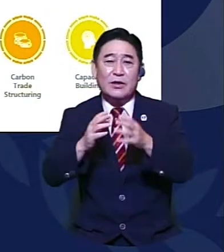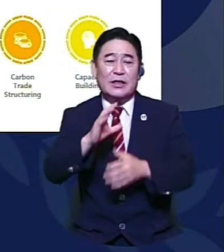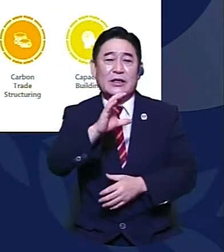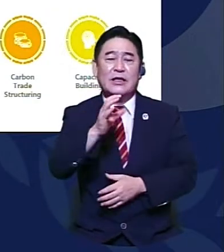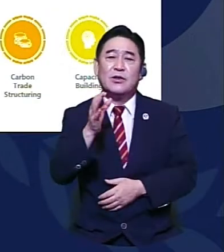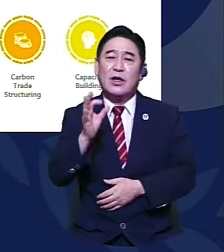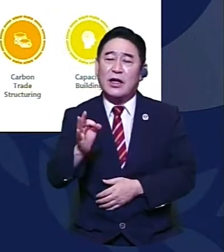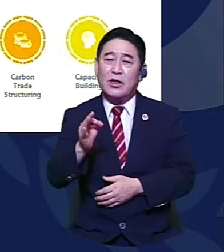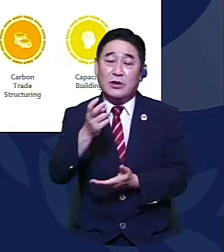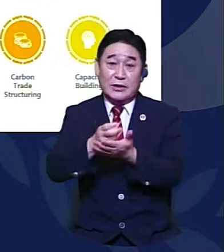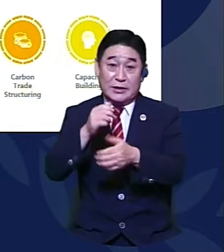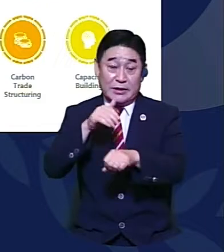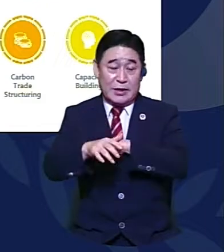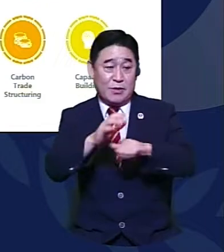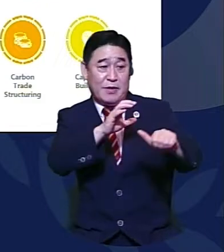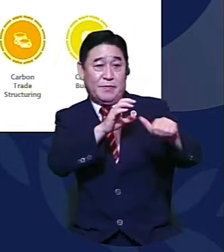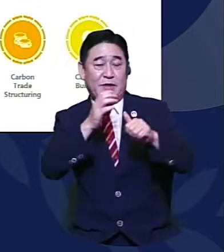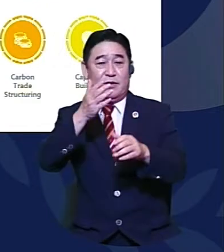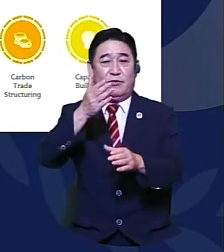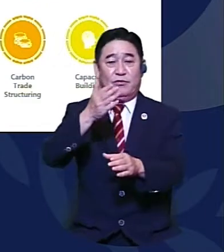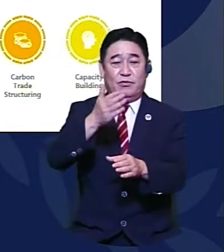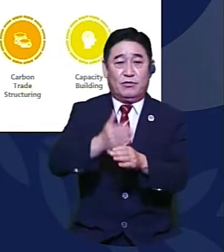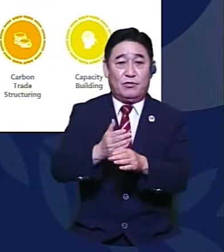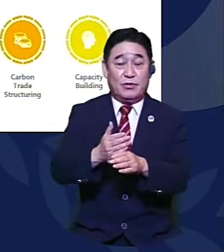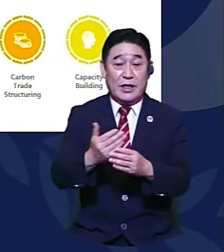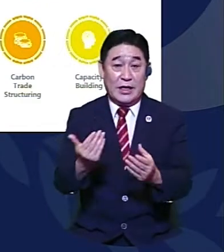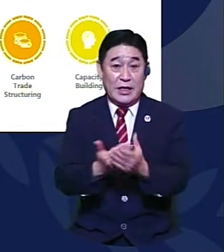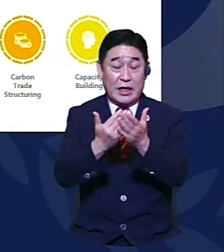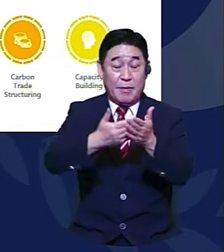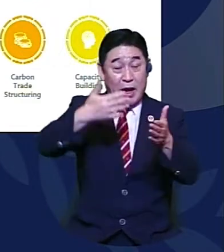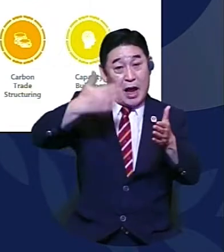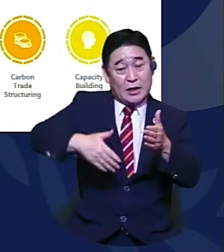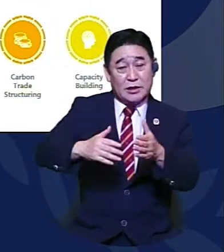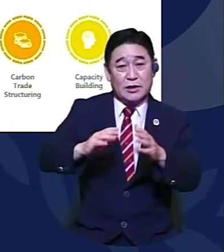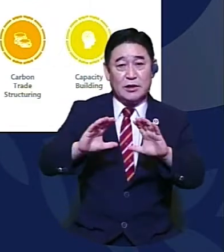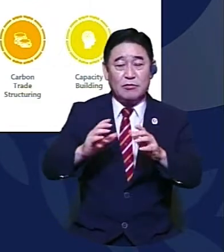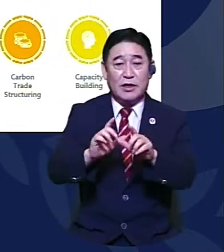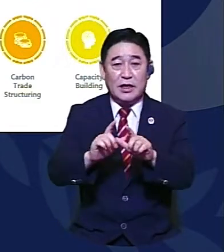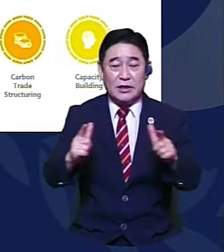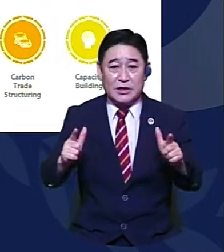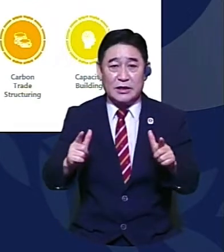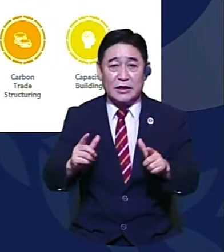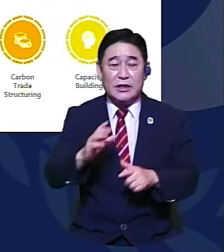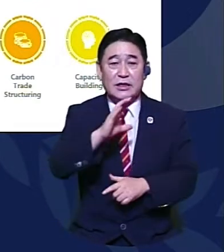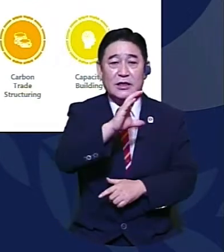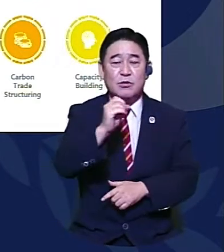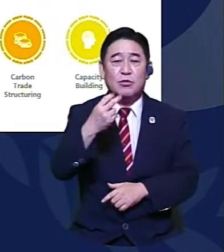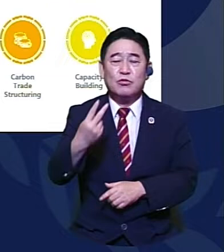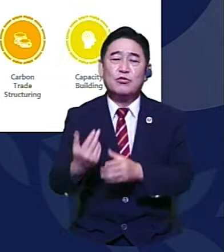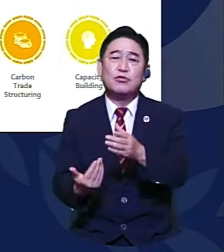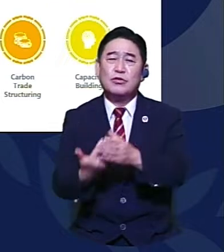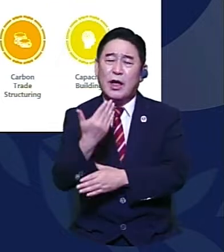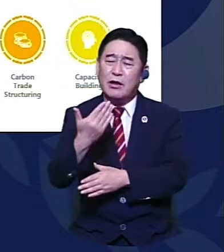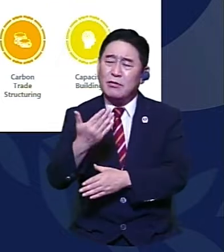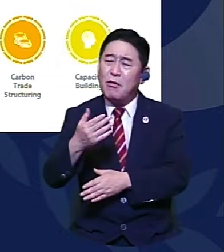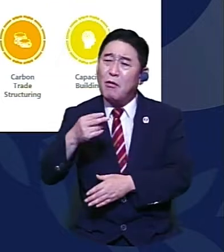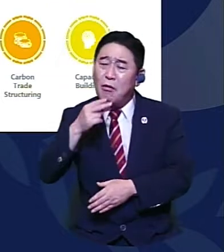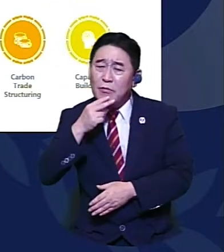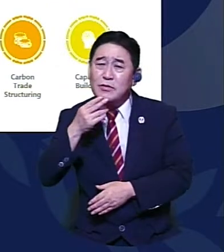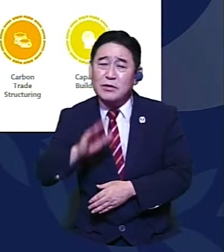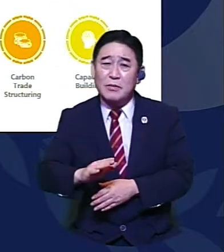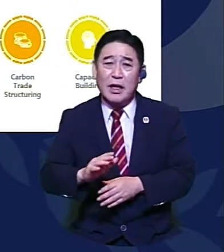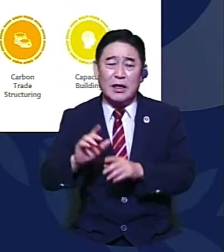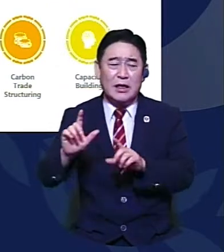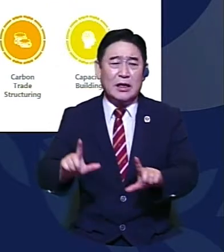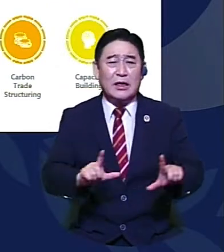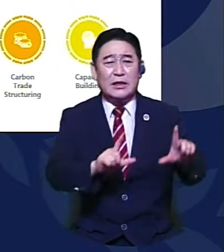and means where developing countries that don't emit much but have large forests, for instance, could sell some of those ITMOs,